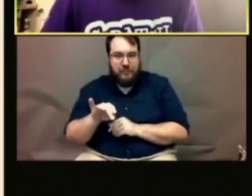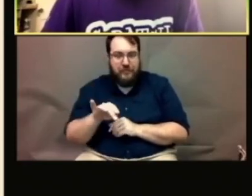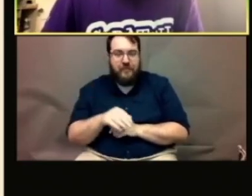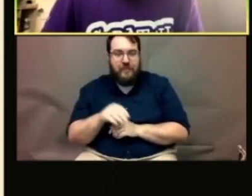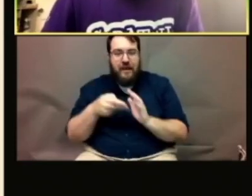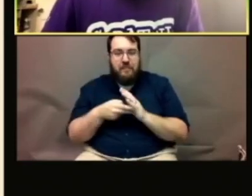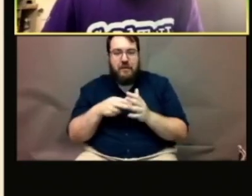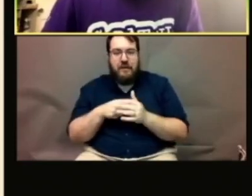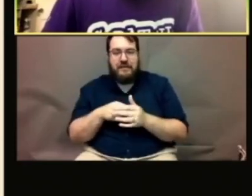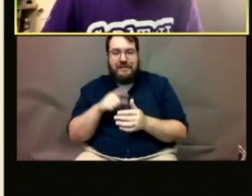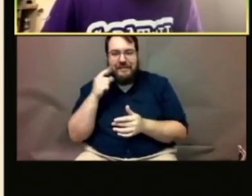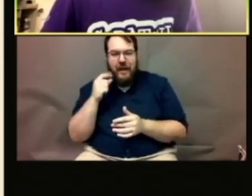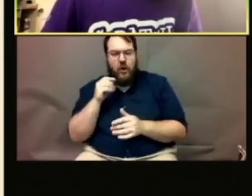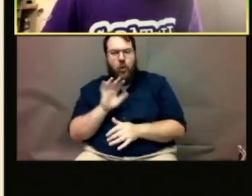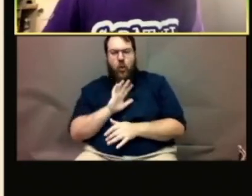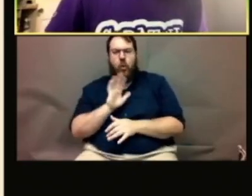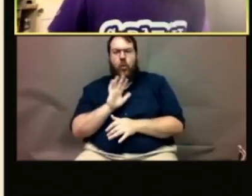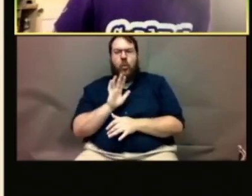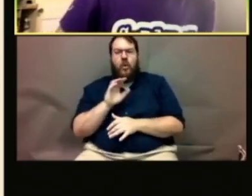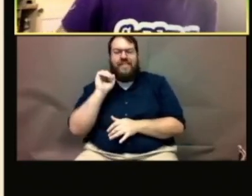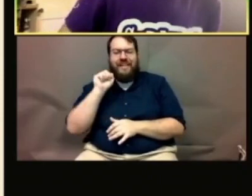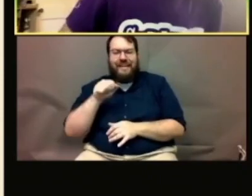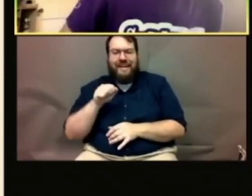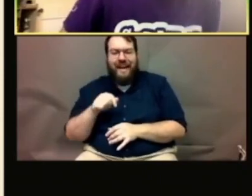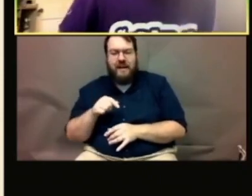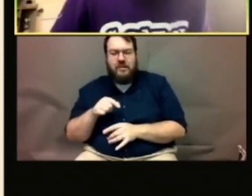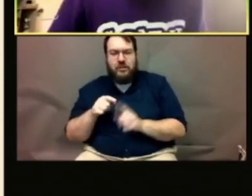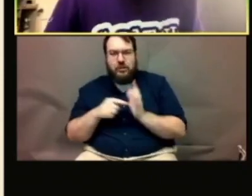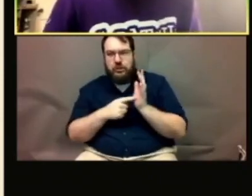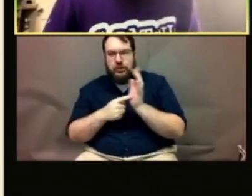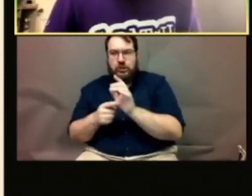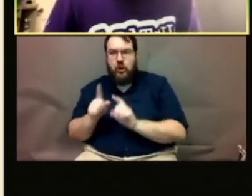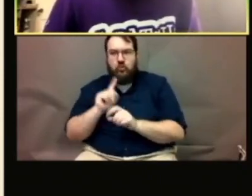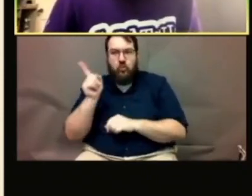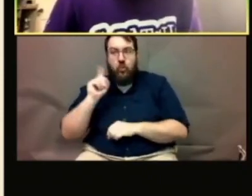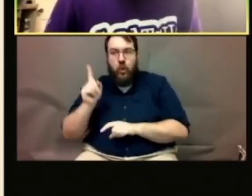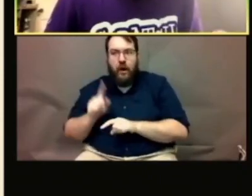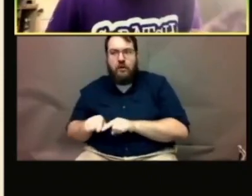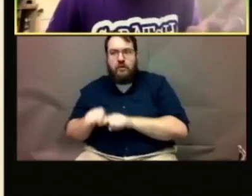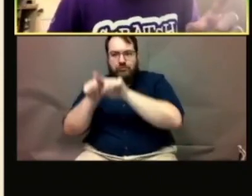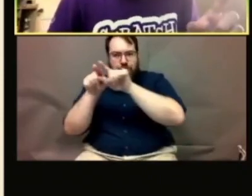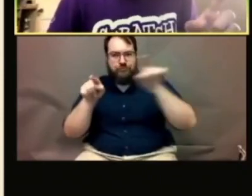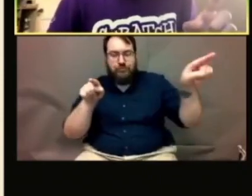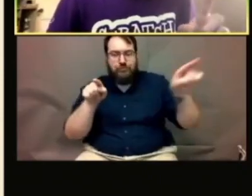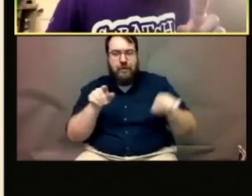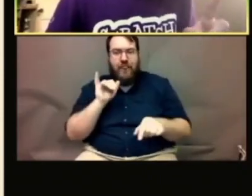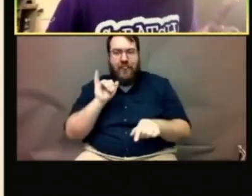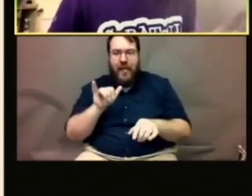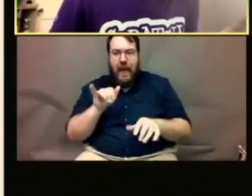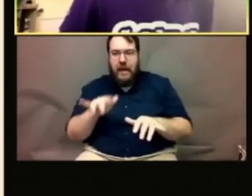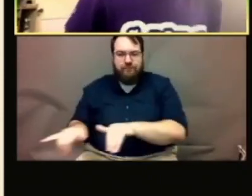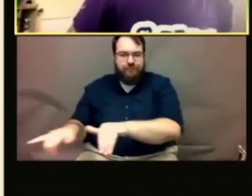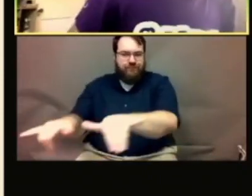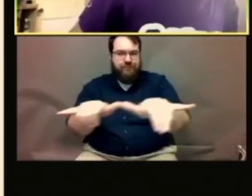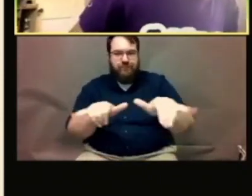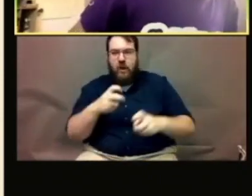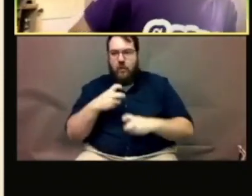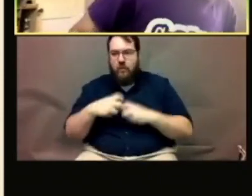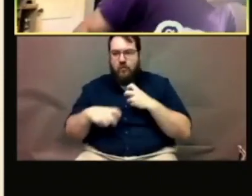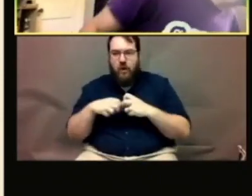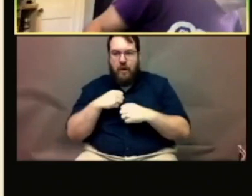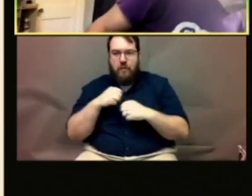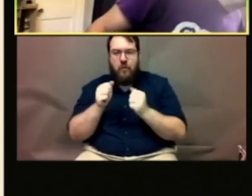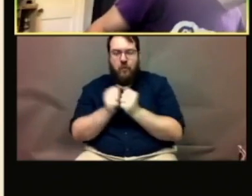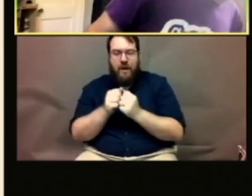cat, whoa, the cat will leave a trail. What happened? Common problem with Makey Makey. I have a